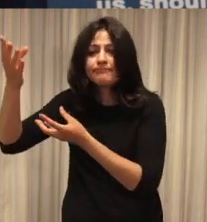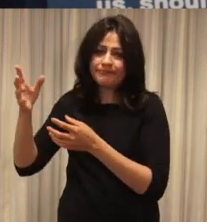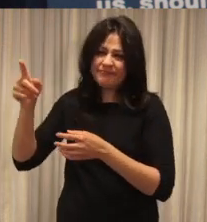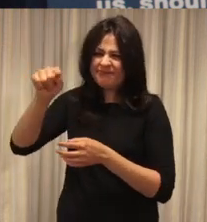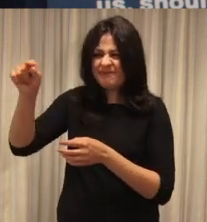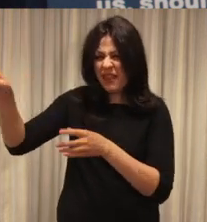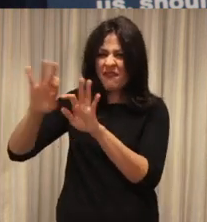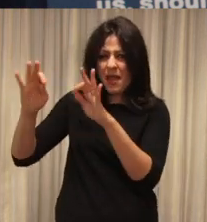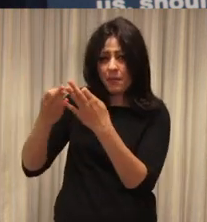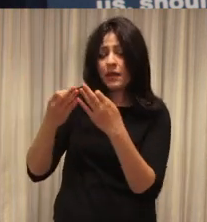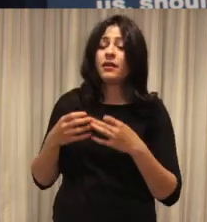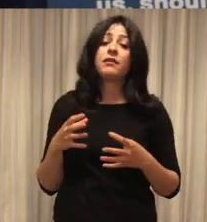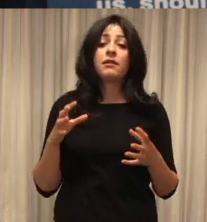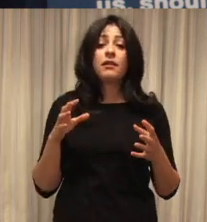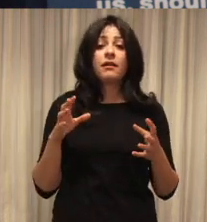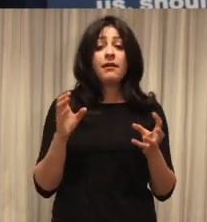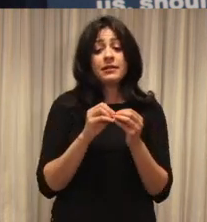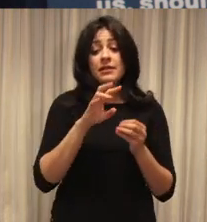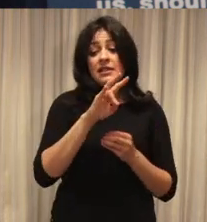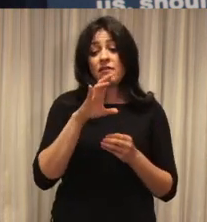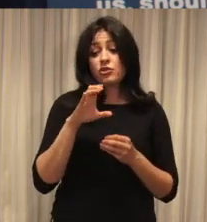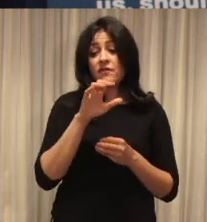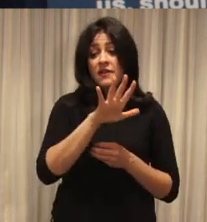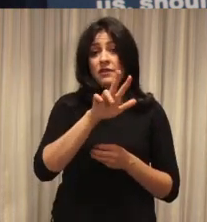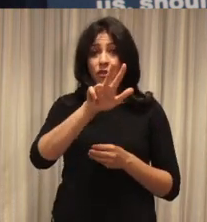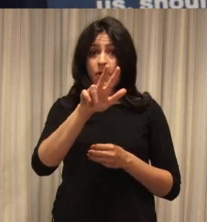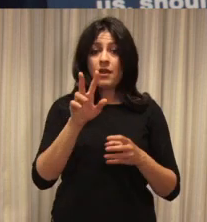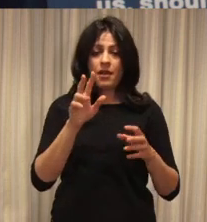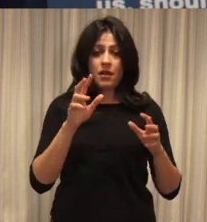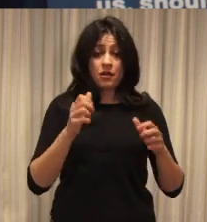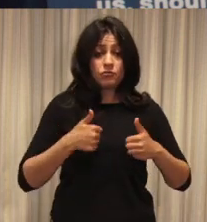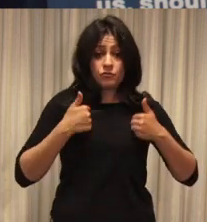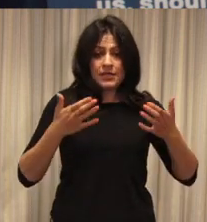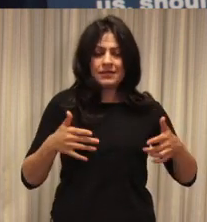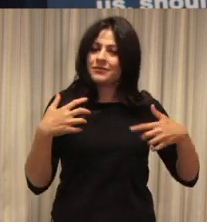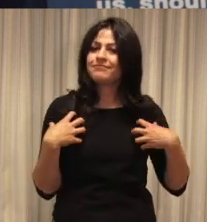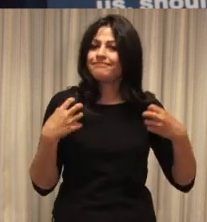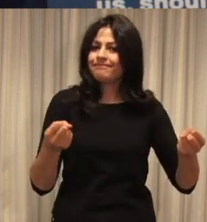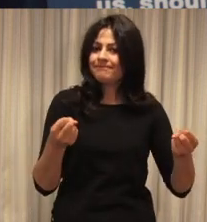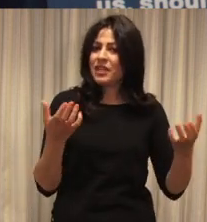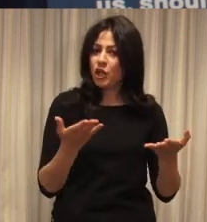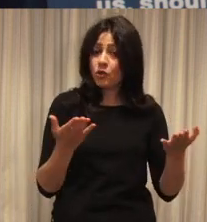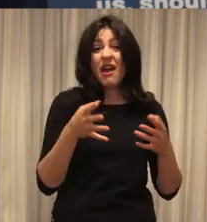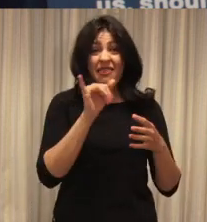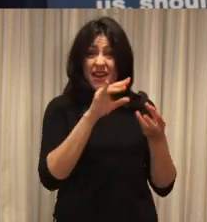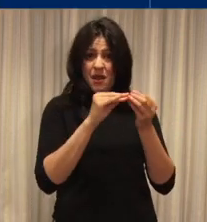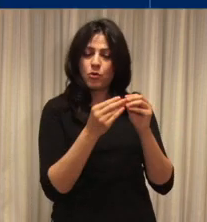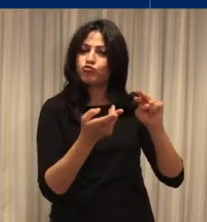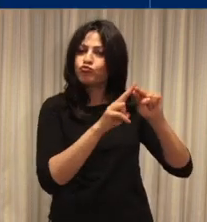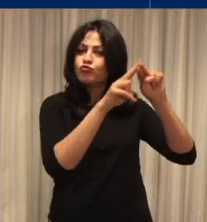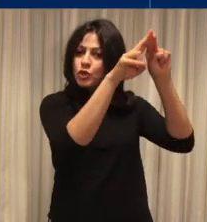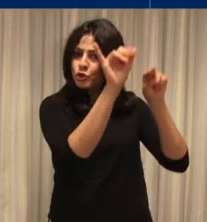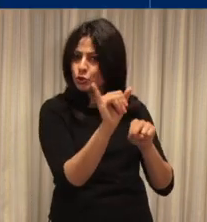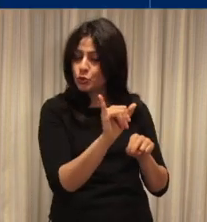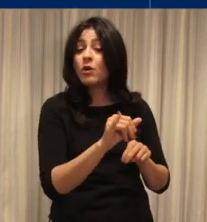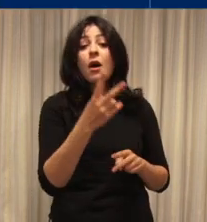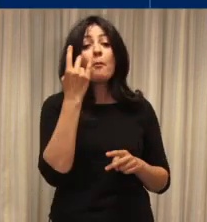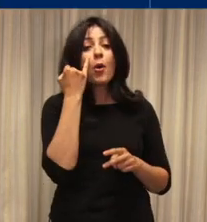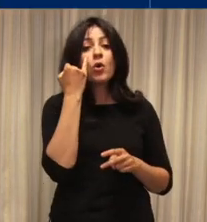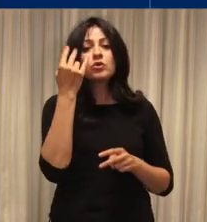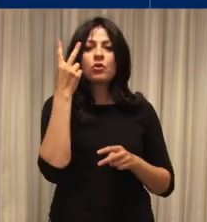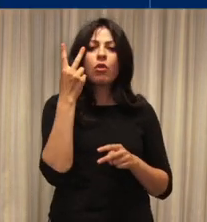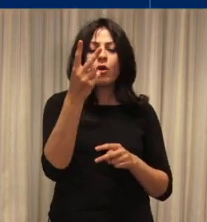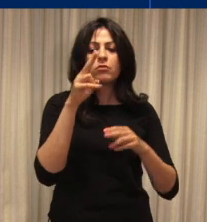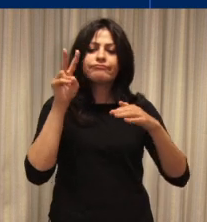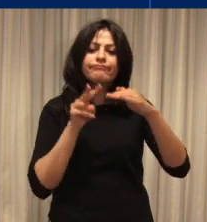had 753 residents recovered now, which continues to go up. And if you look at our projections